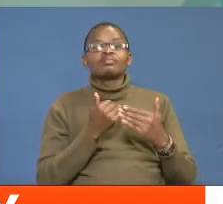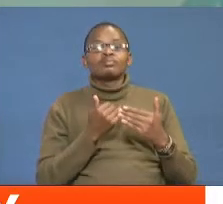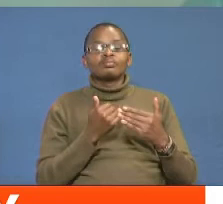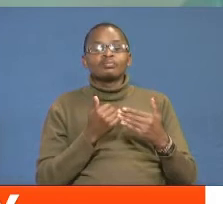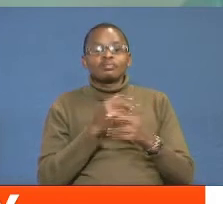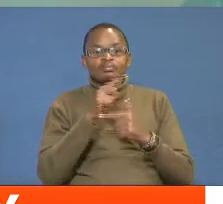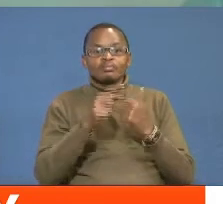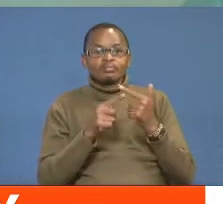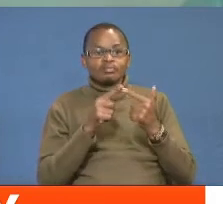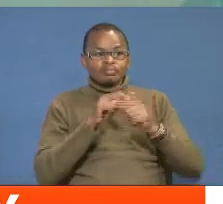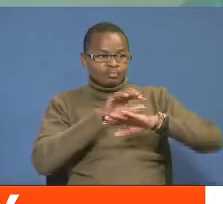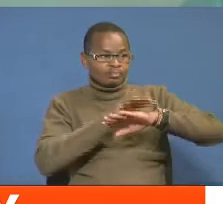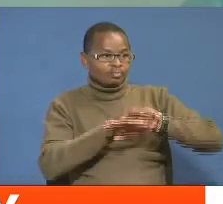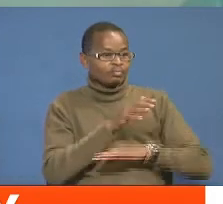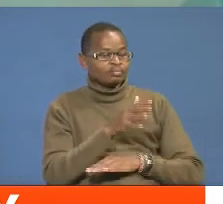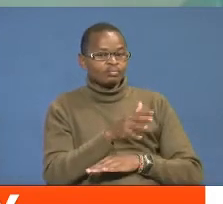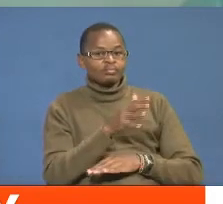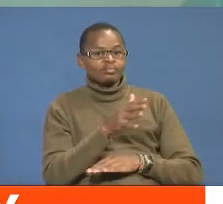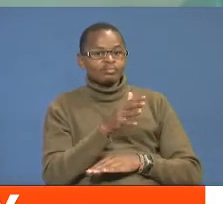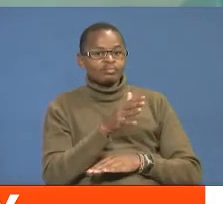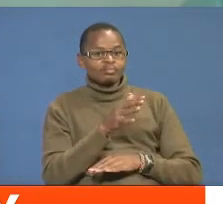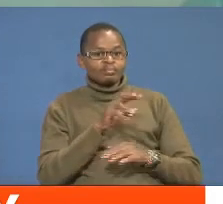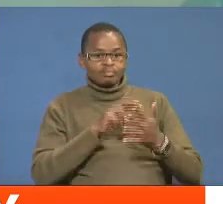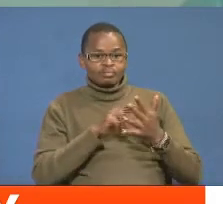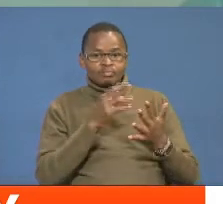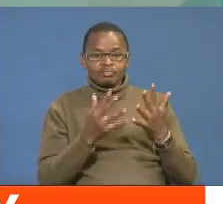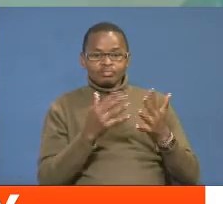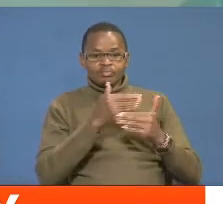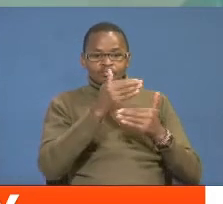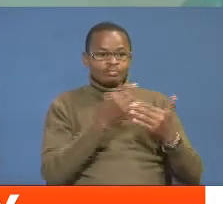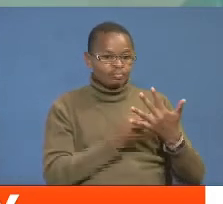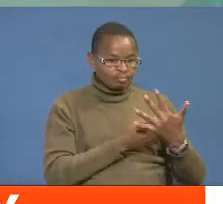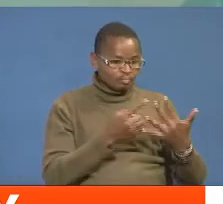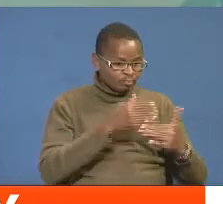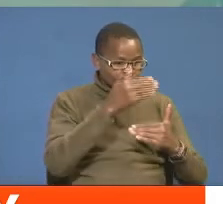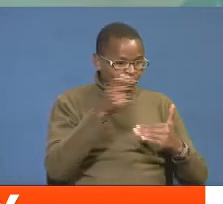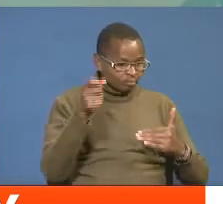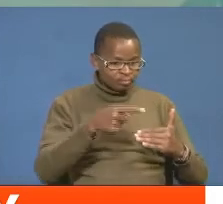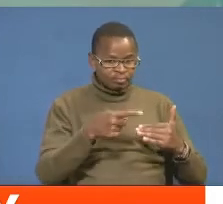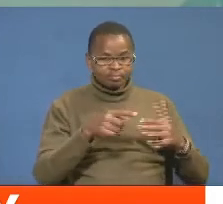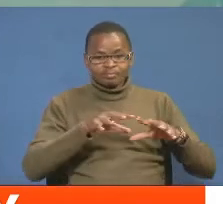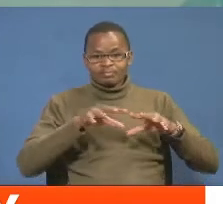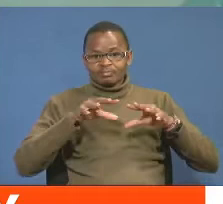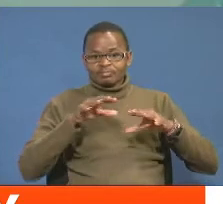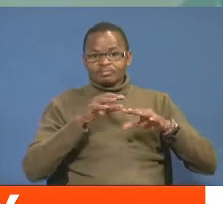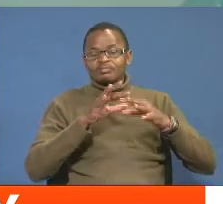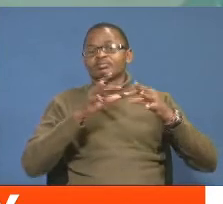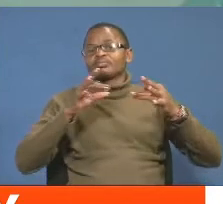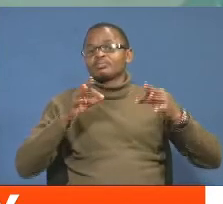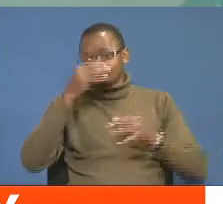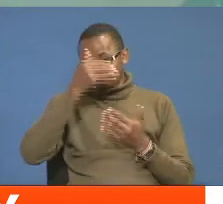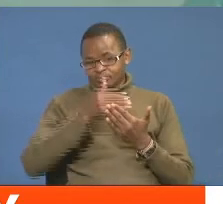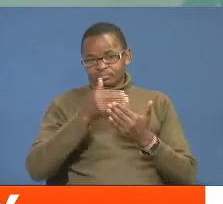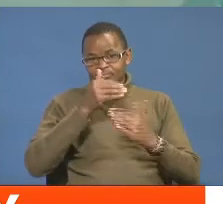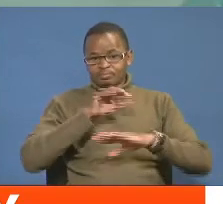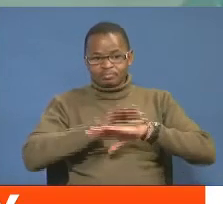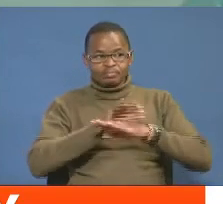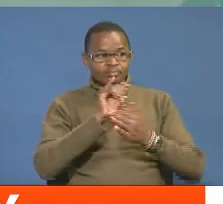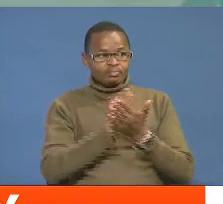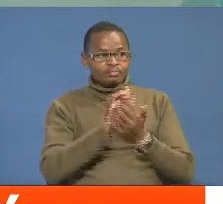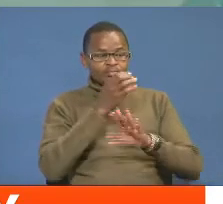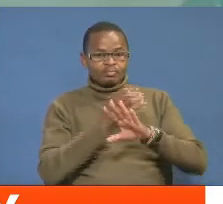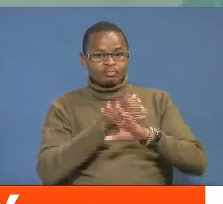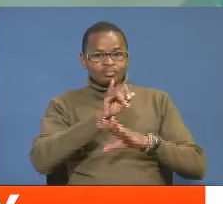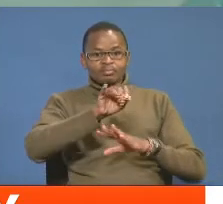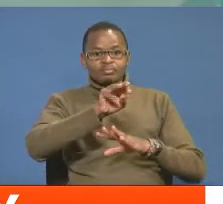relief. When are we going to get there? You know, it may not be next week, it may not be next month, it may take a while. It's going to take a while before we get that herd